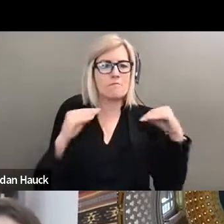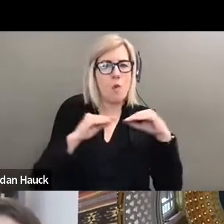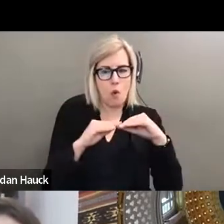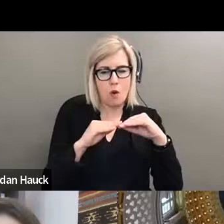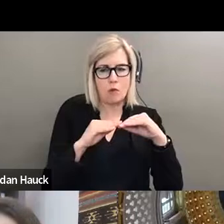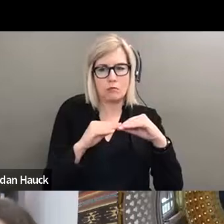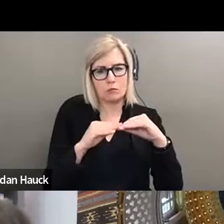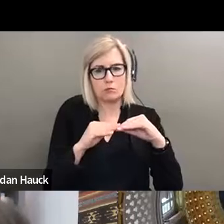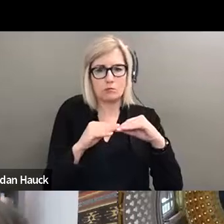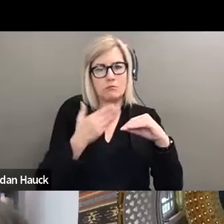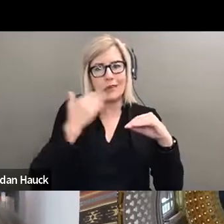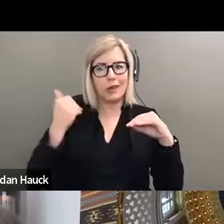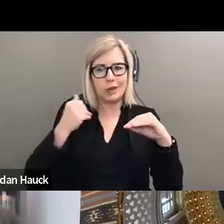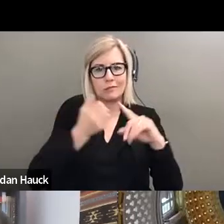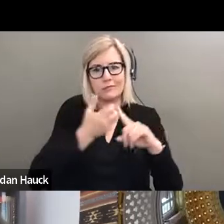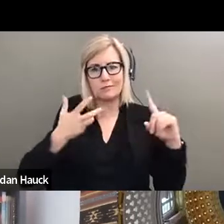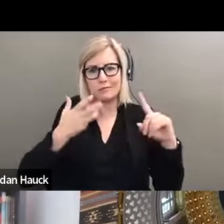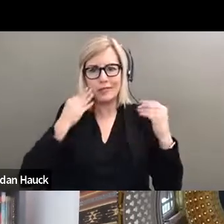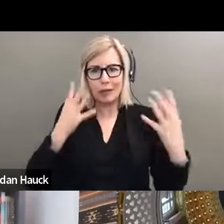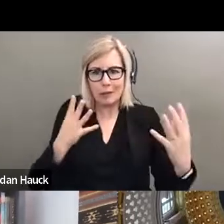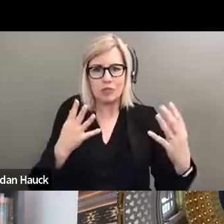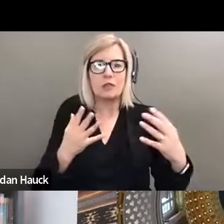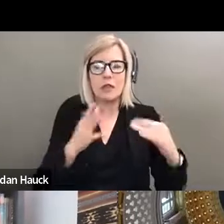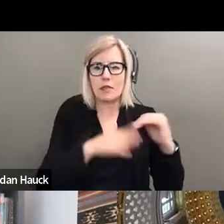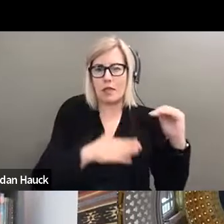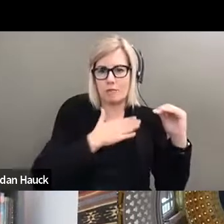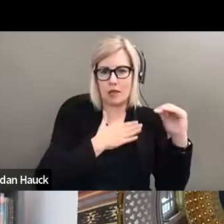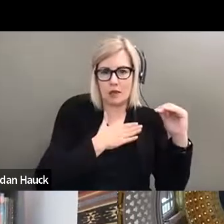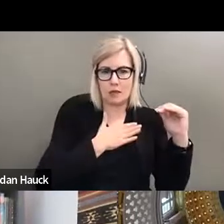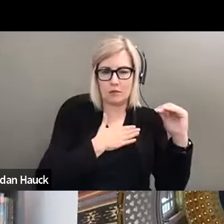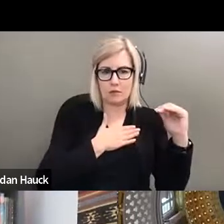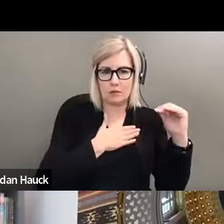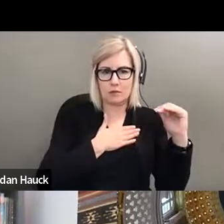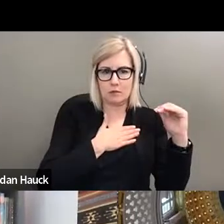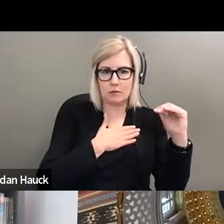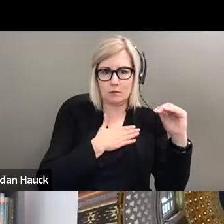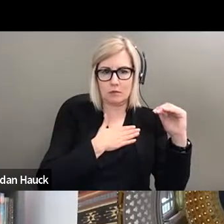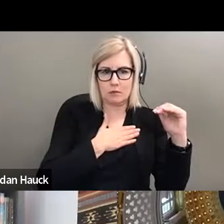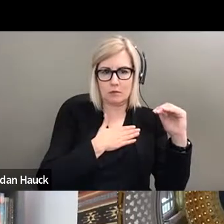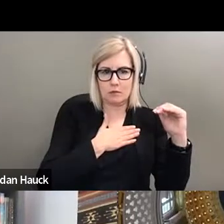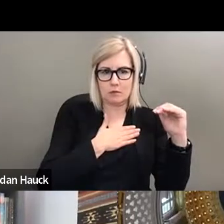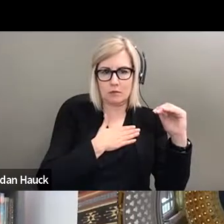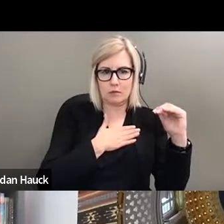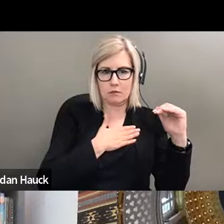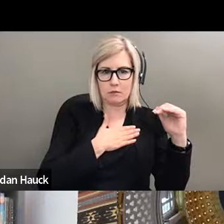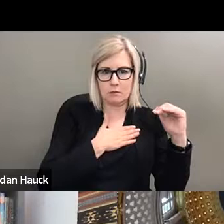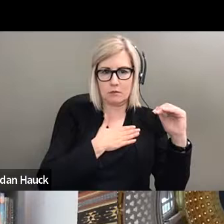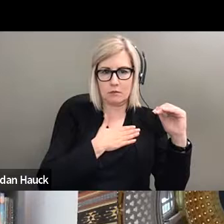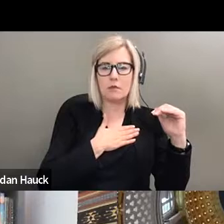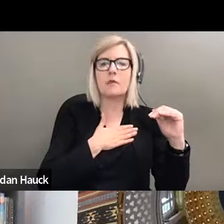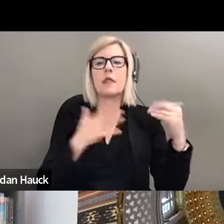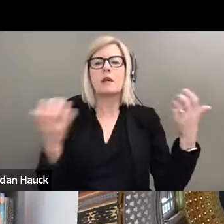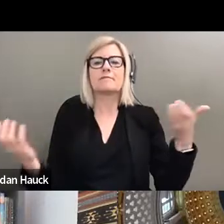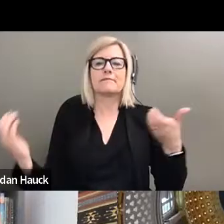even better detail information on my knowledge of the collaboration, or now the